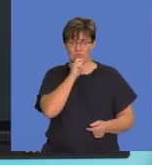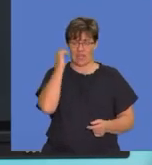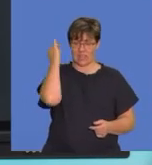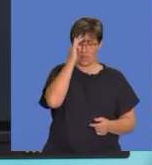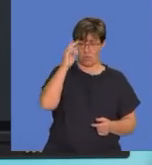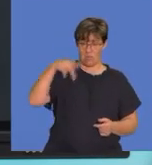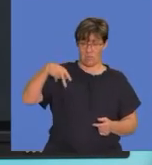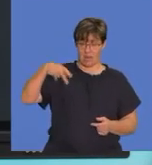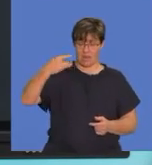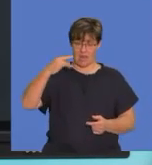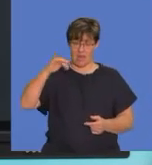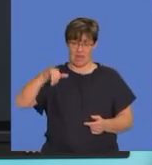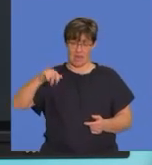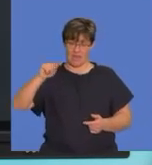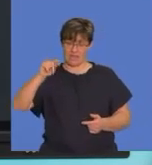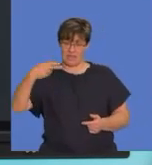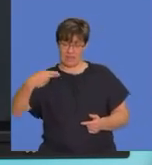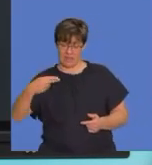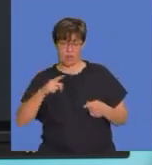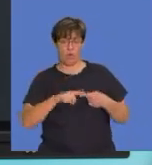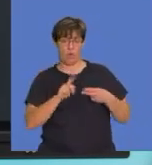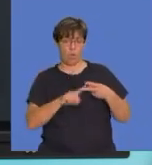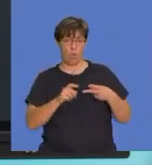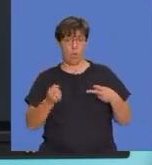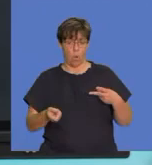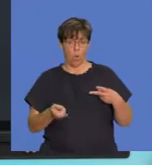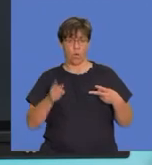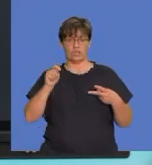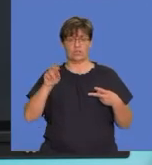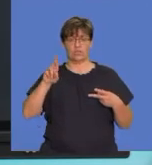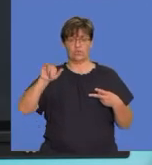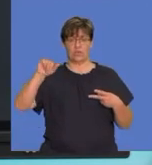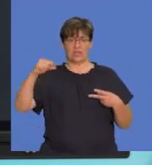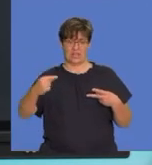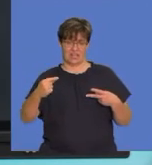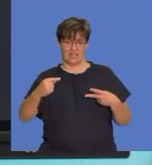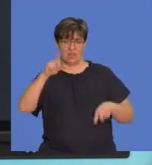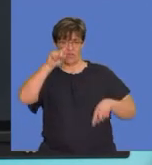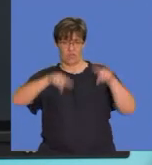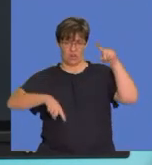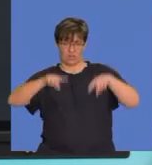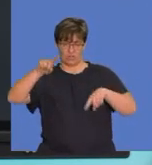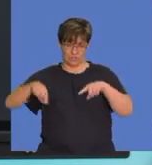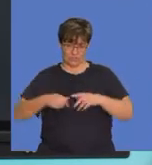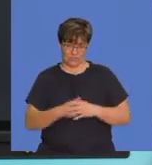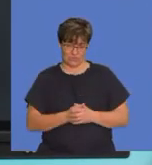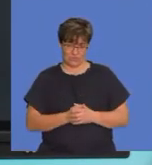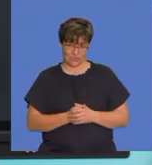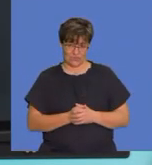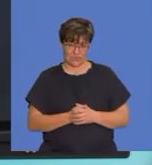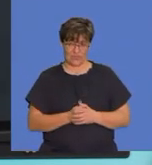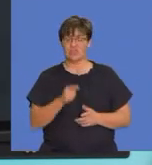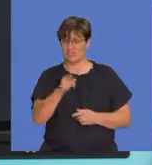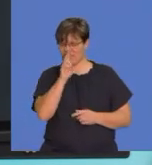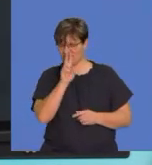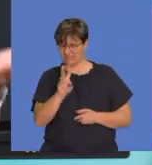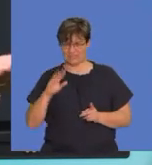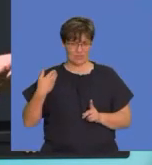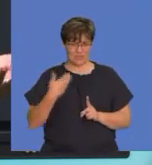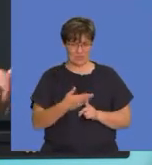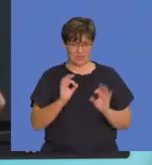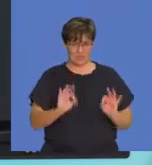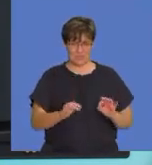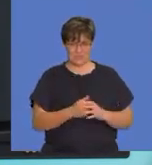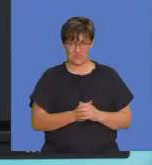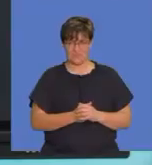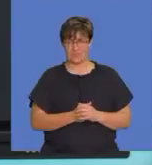because we'll use either the theorem of Pythagoras or use the trigonometric ratios. That's what